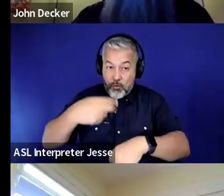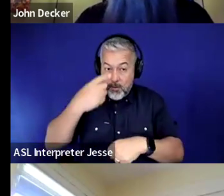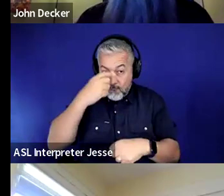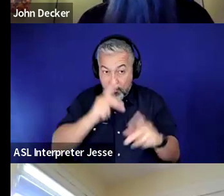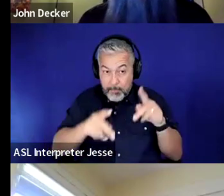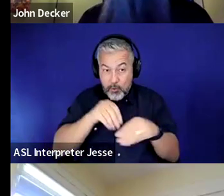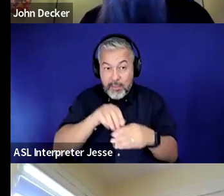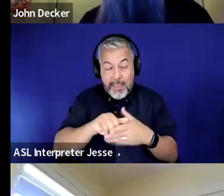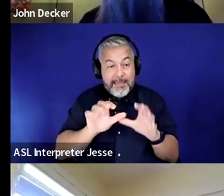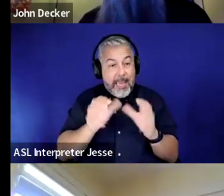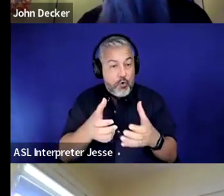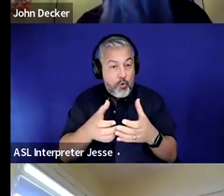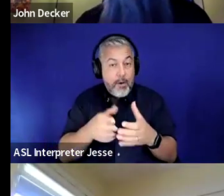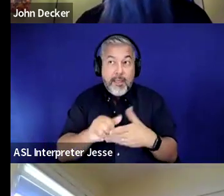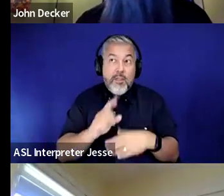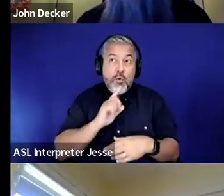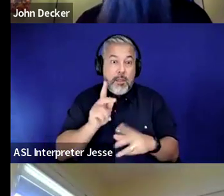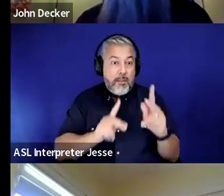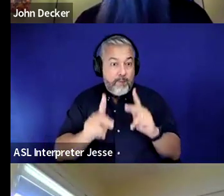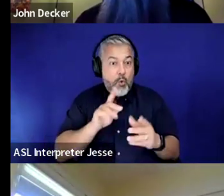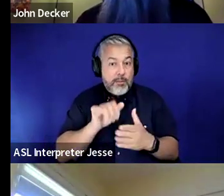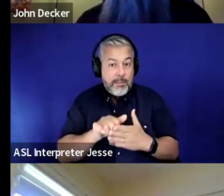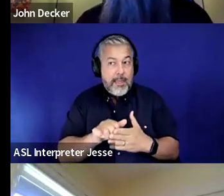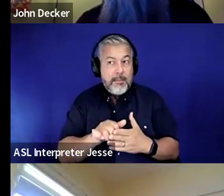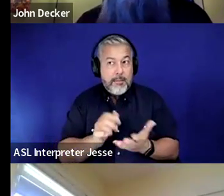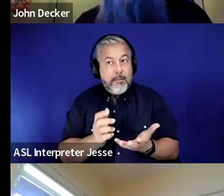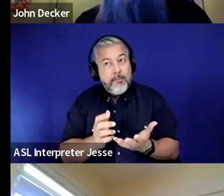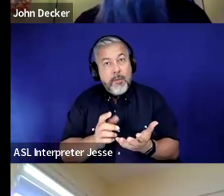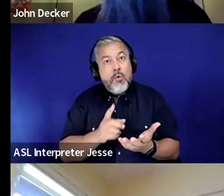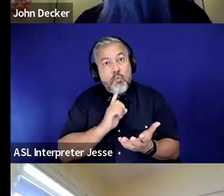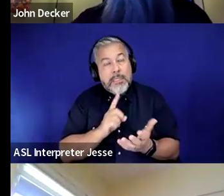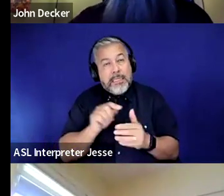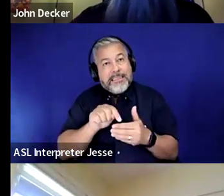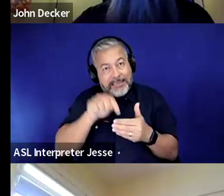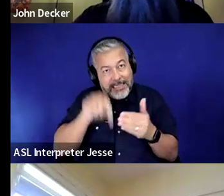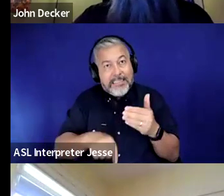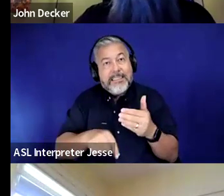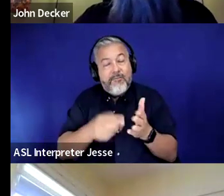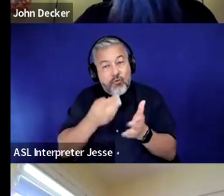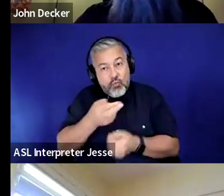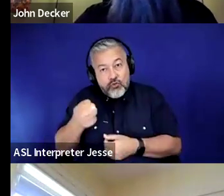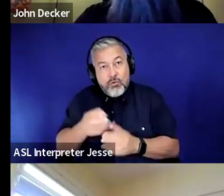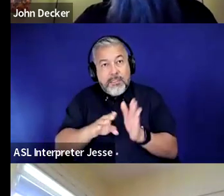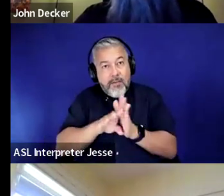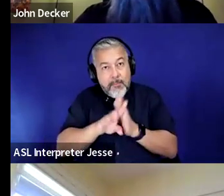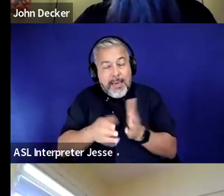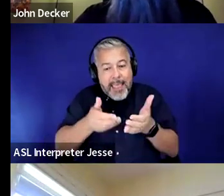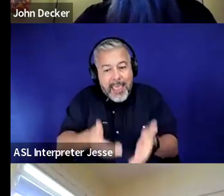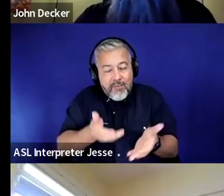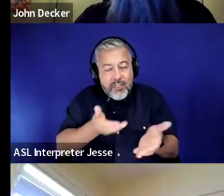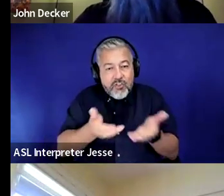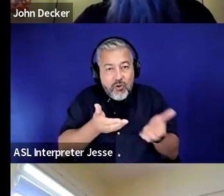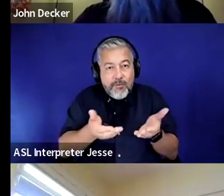category. And those are really the folks that really kind of intensive resource development heavy